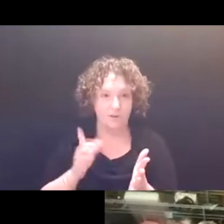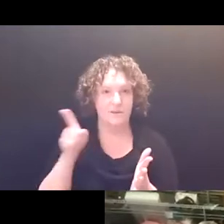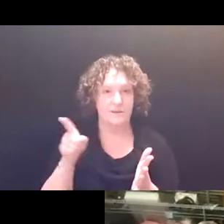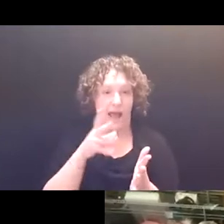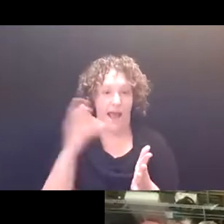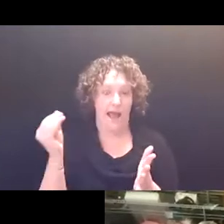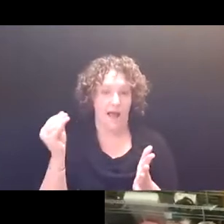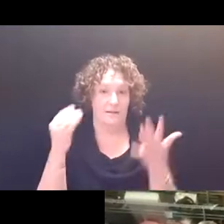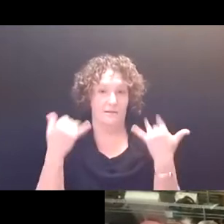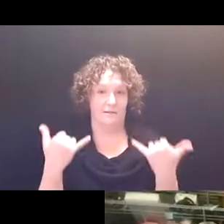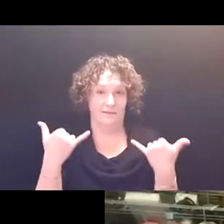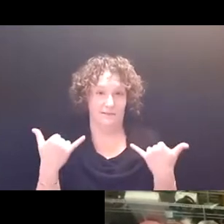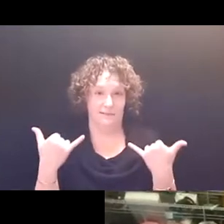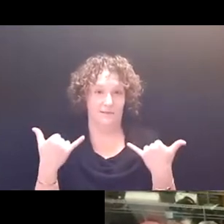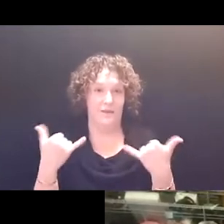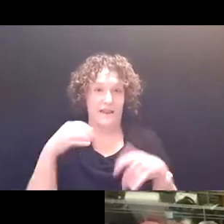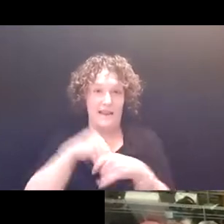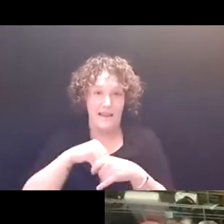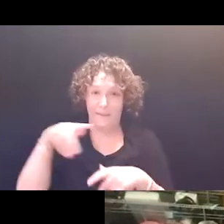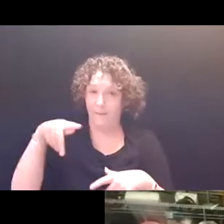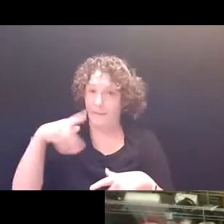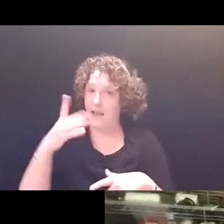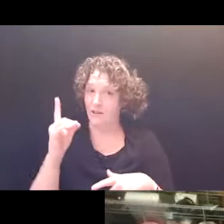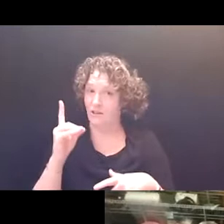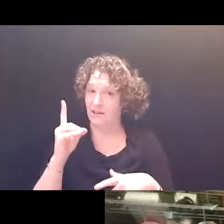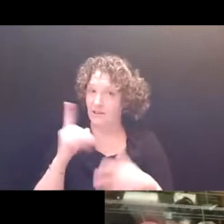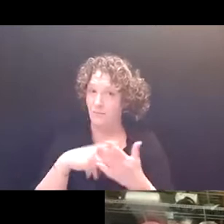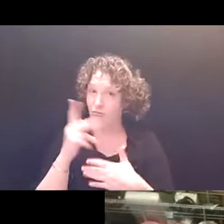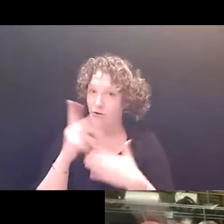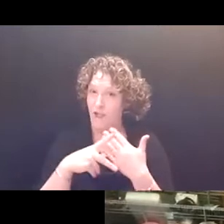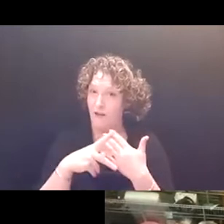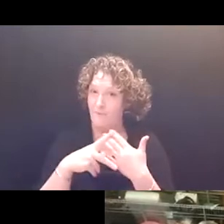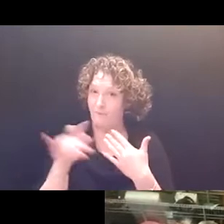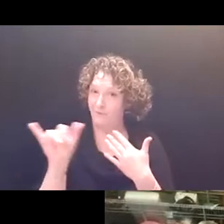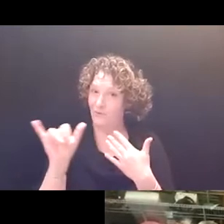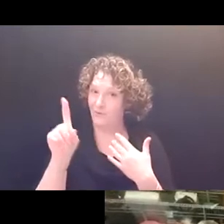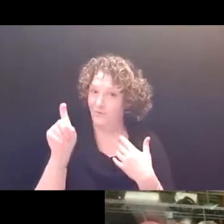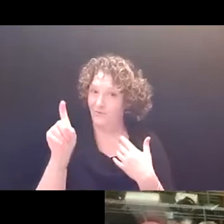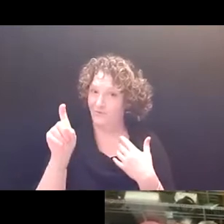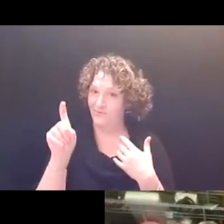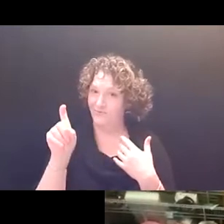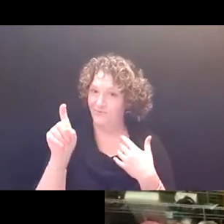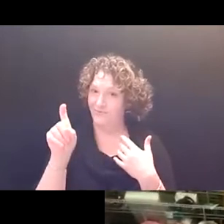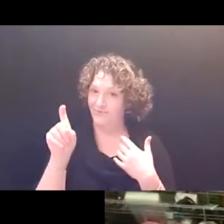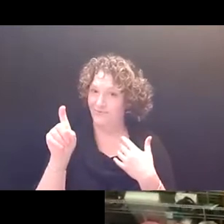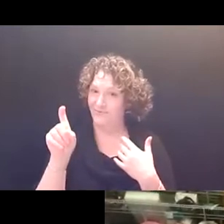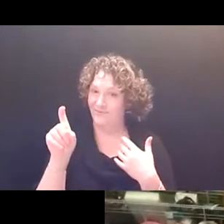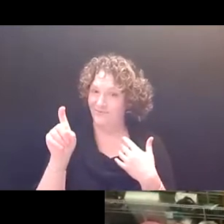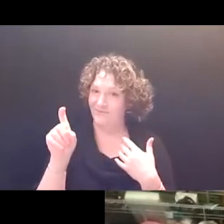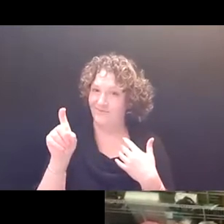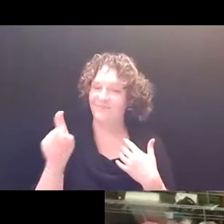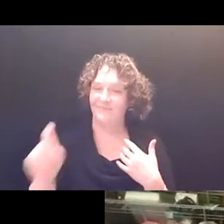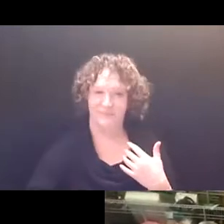who is a deaf audiologist and currently it has a PhD, is in the PhD program. Is that